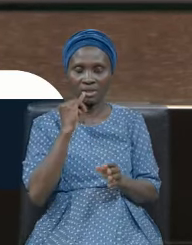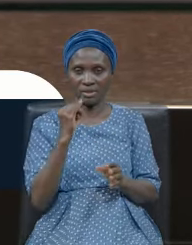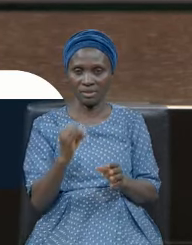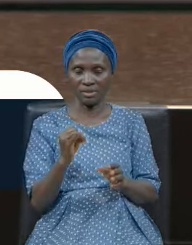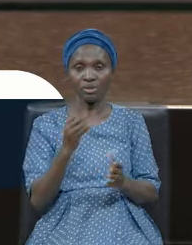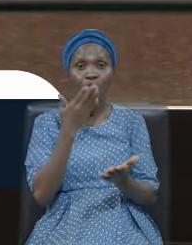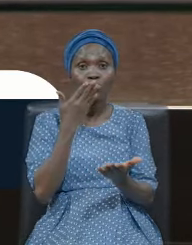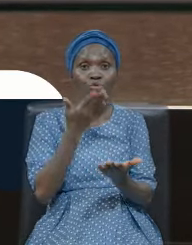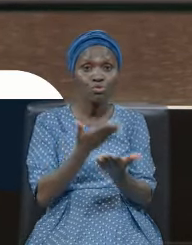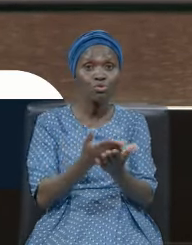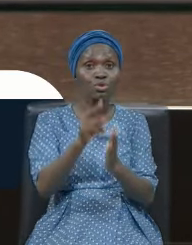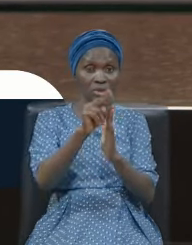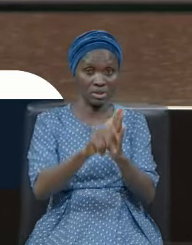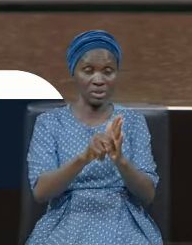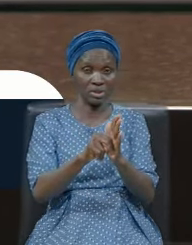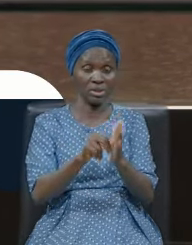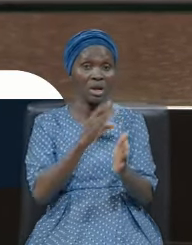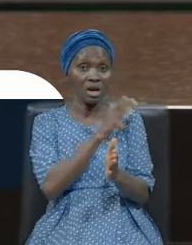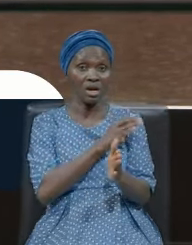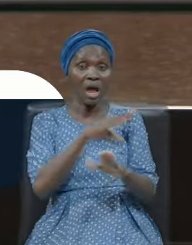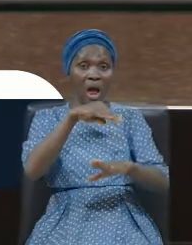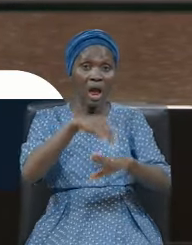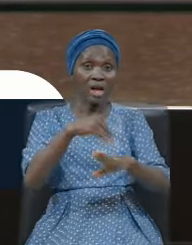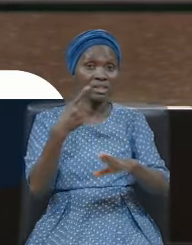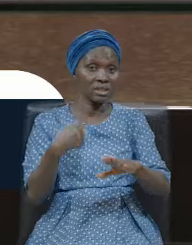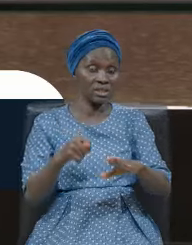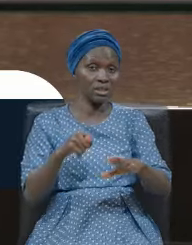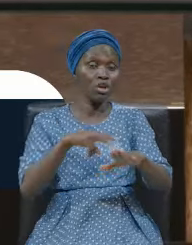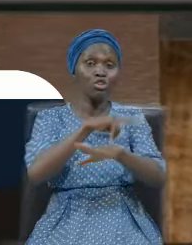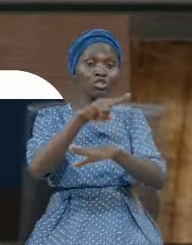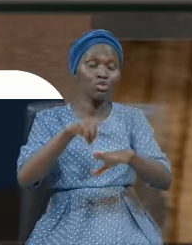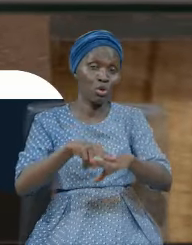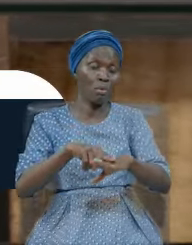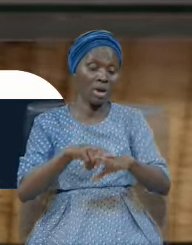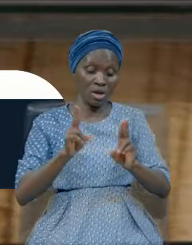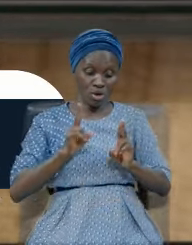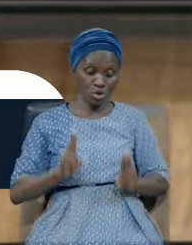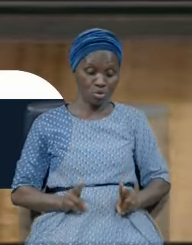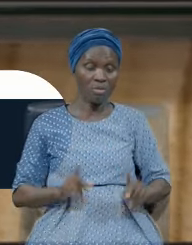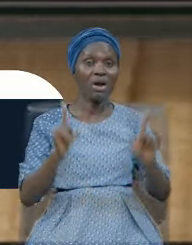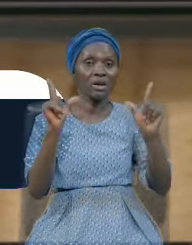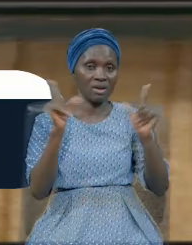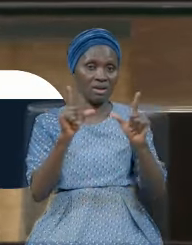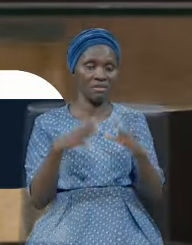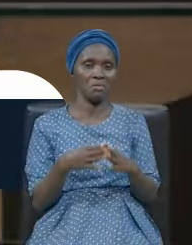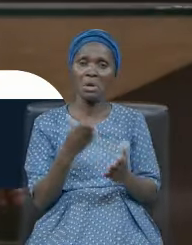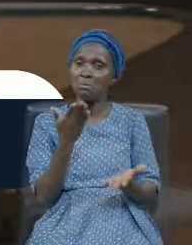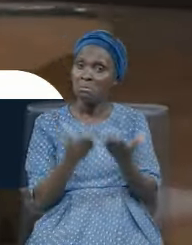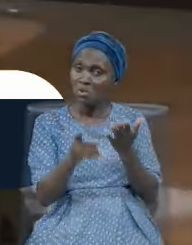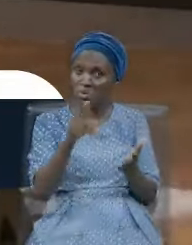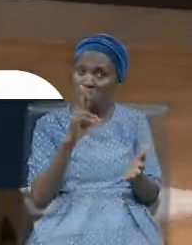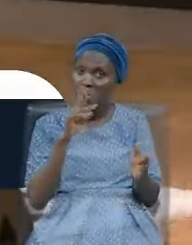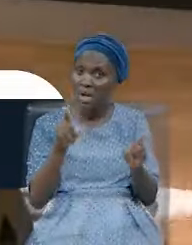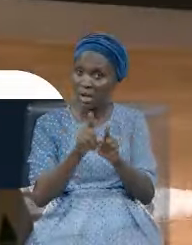level. And maybe you were like that. And some of us used to say,